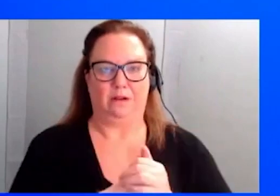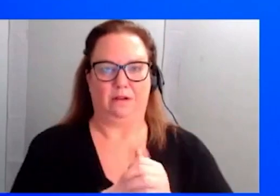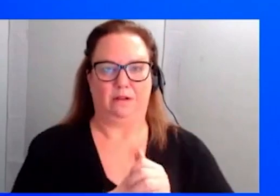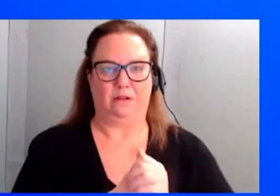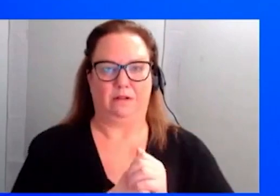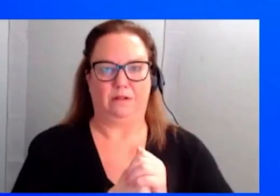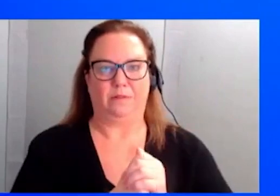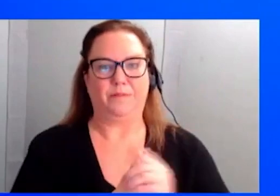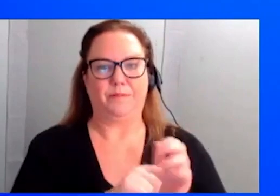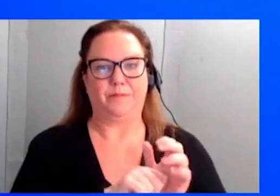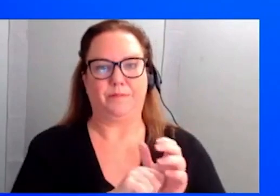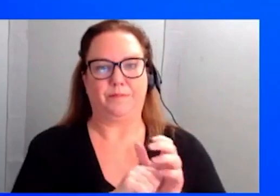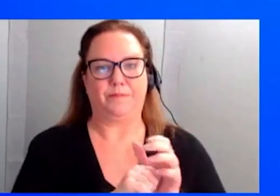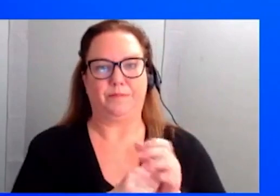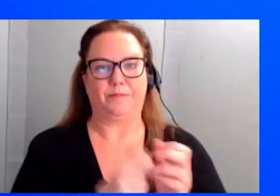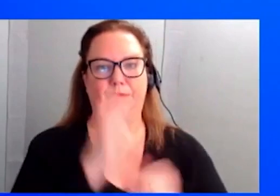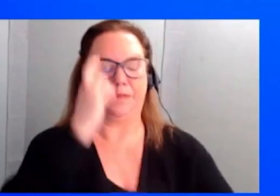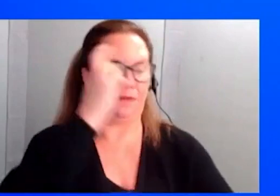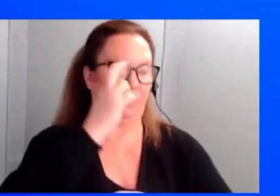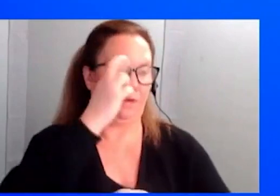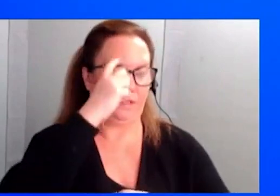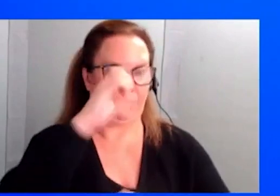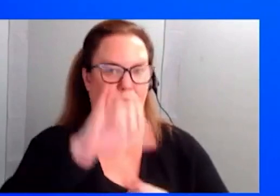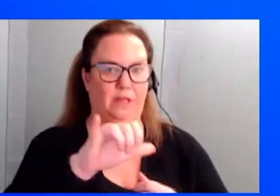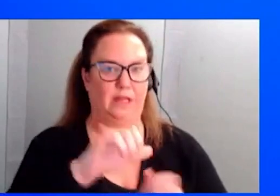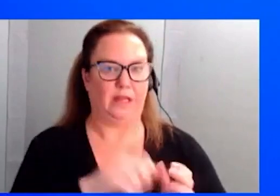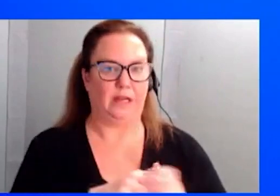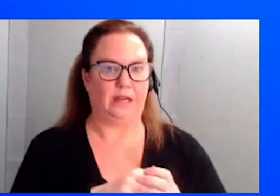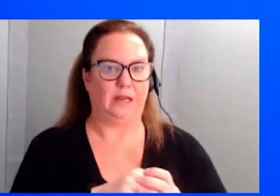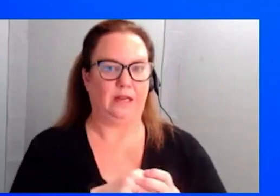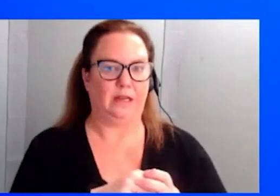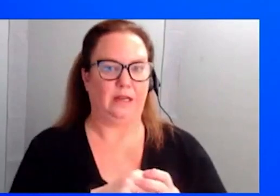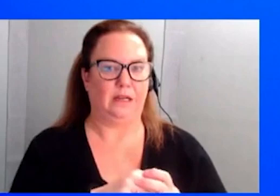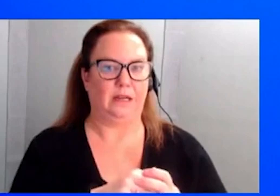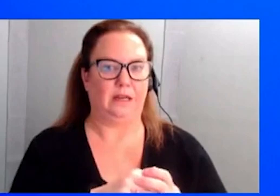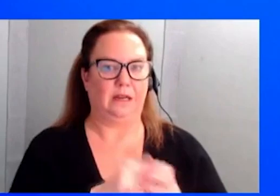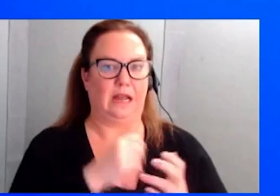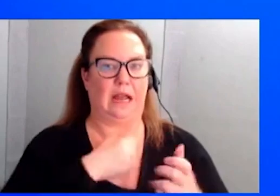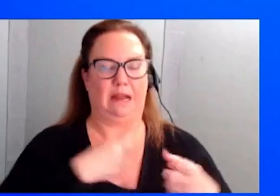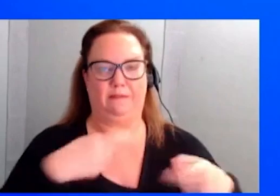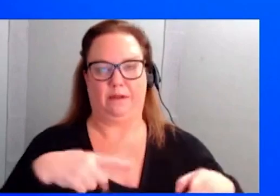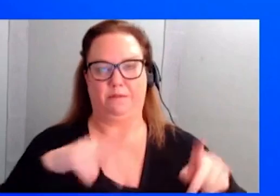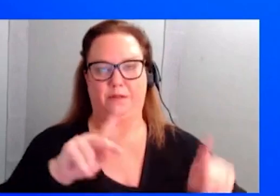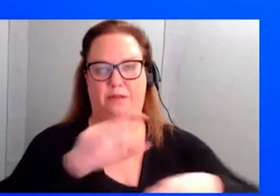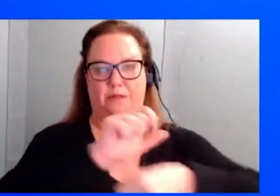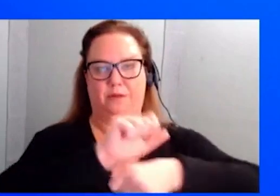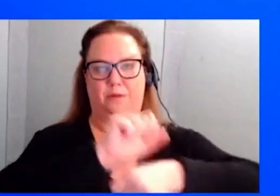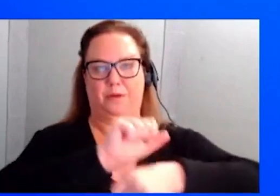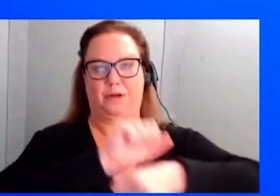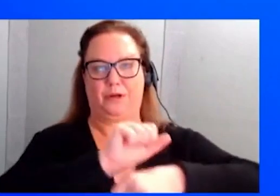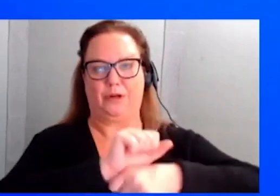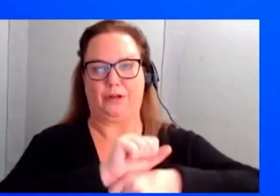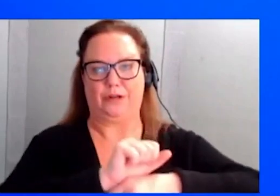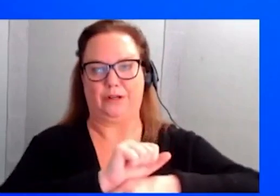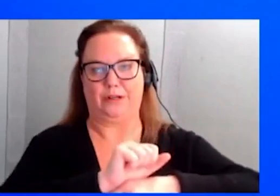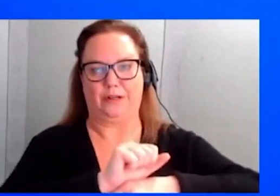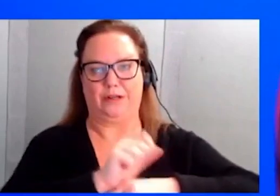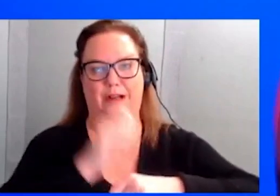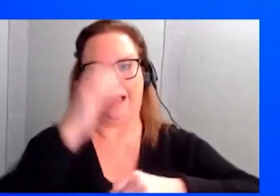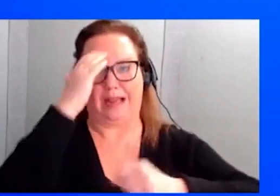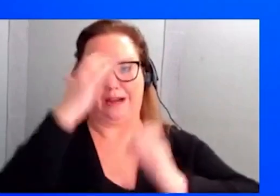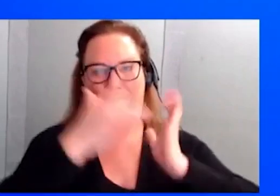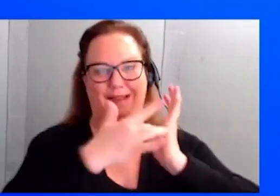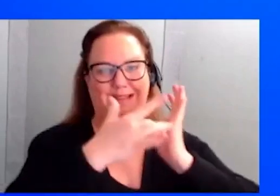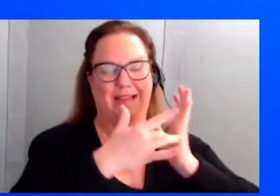And the reason for that being that I get the opportunity to work, I know on the technology side, but I